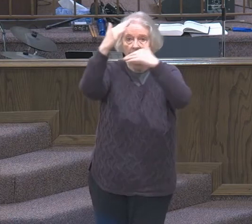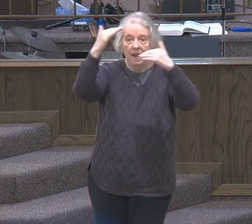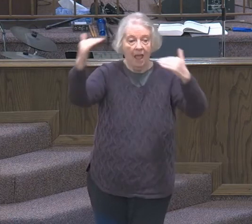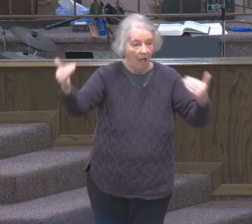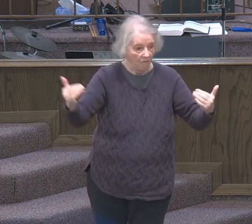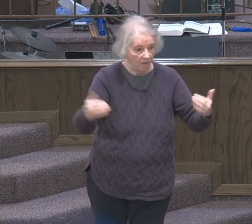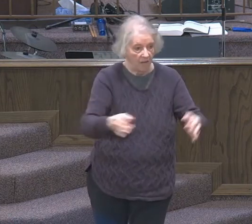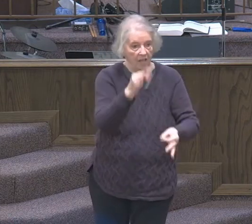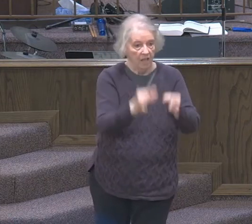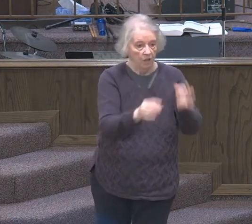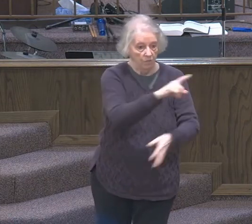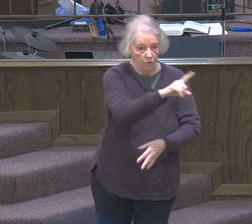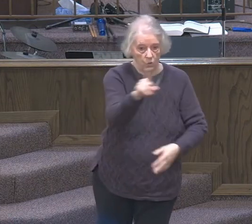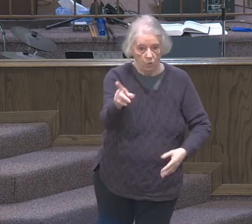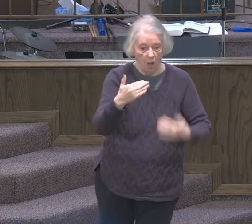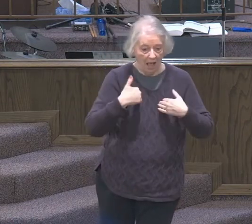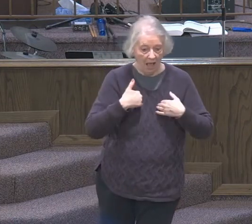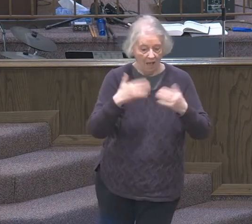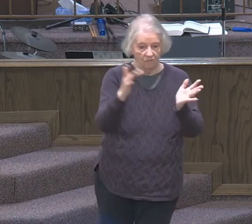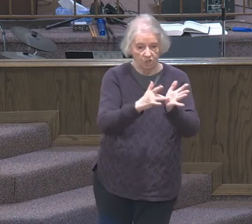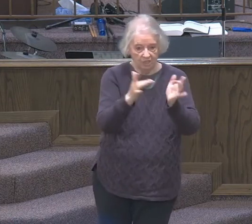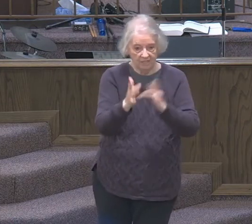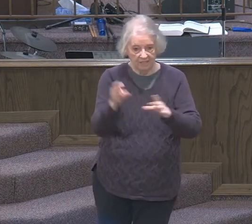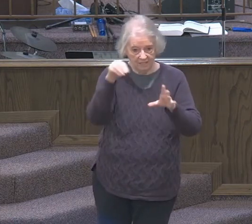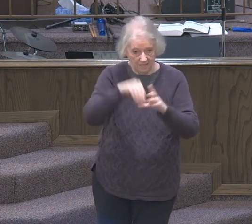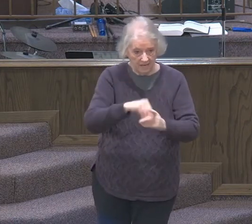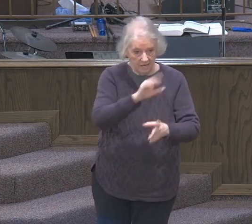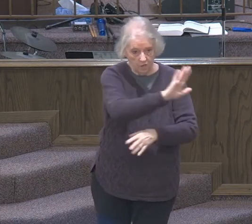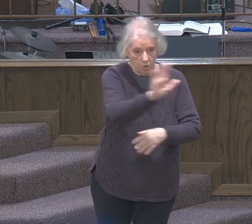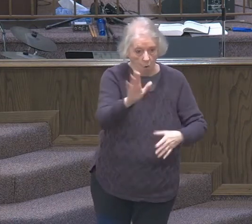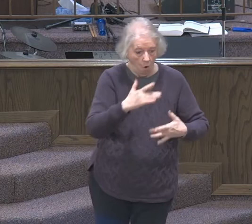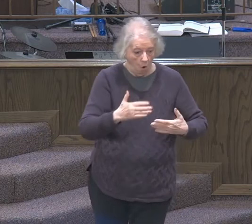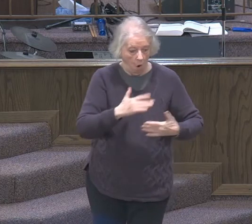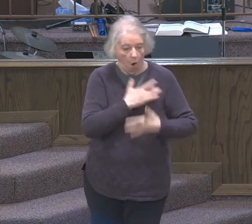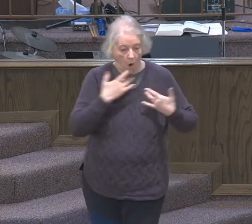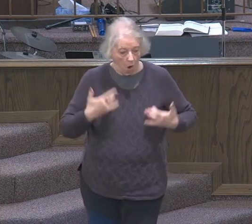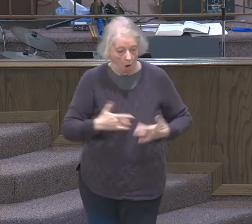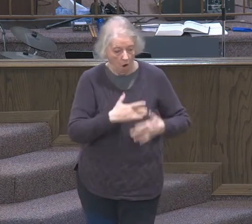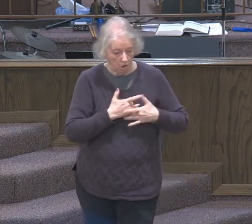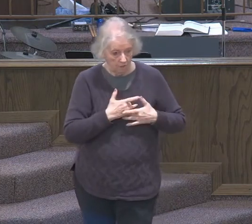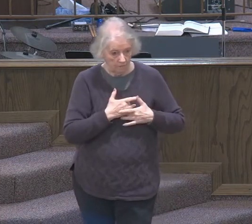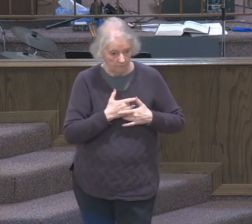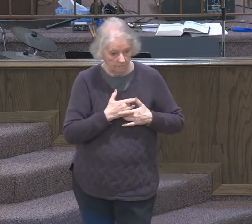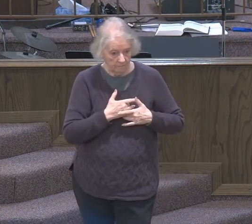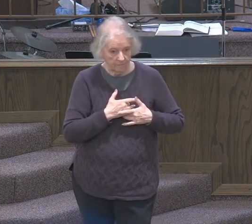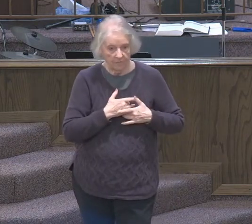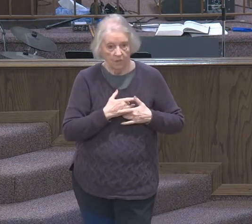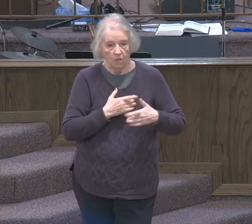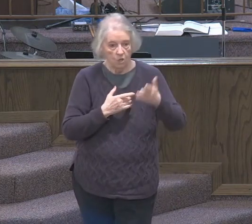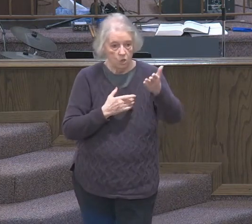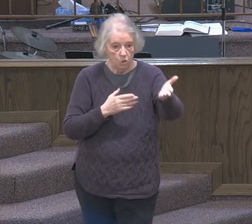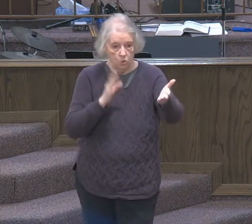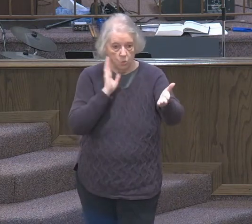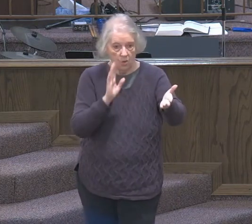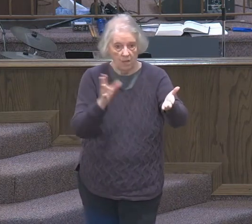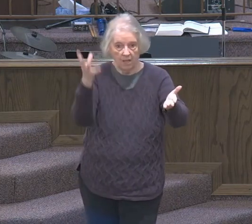even today. That picture that John saw, you can experience the same way he can experience. I'm